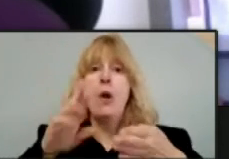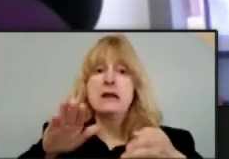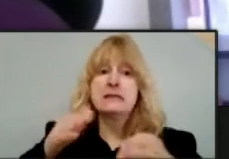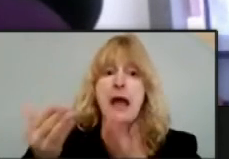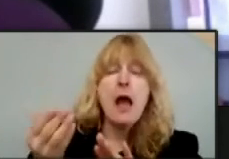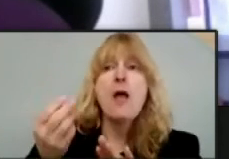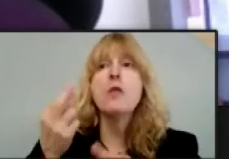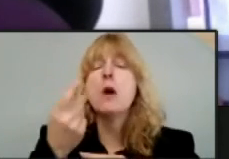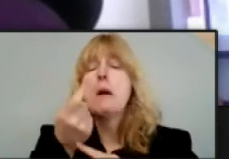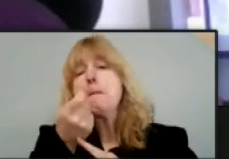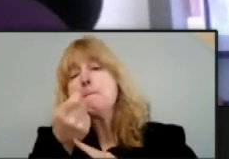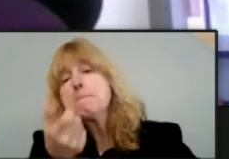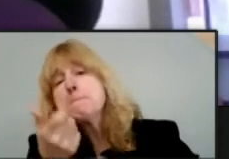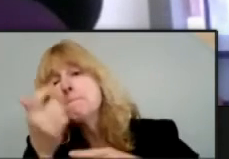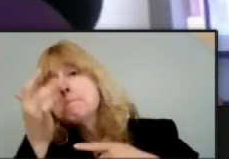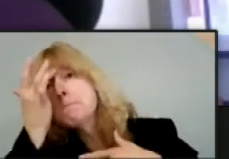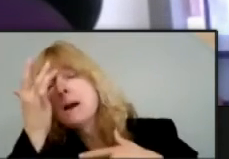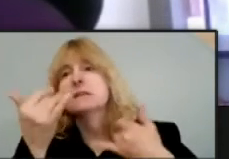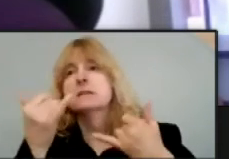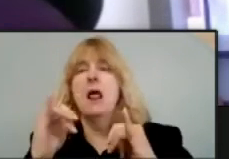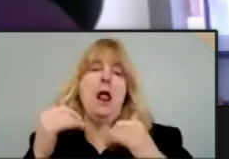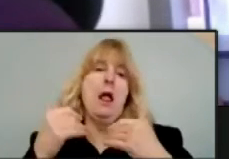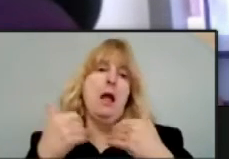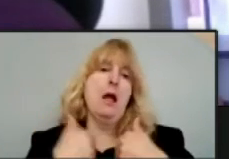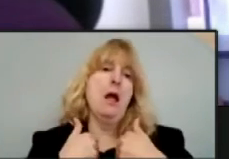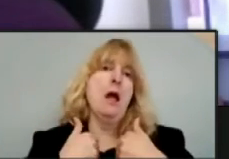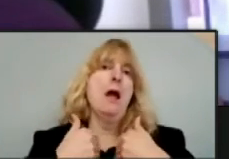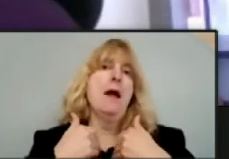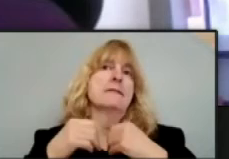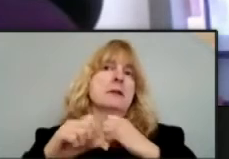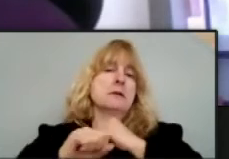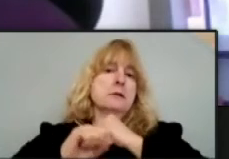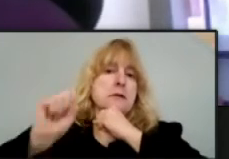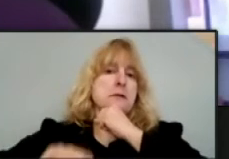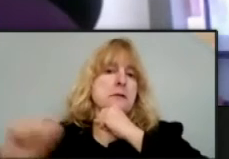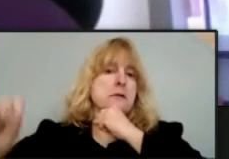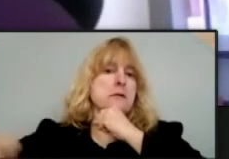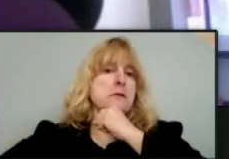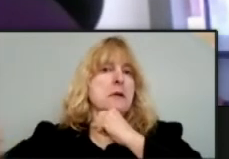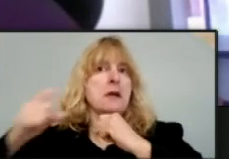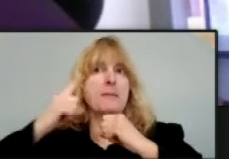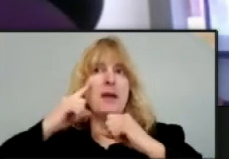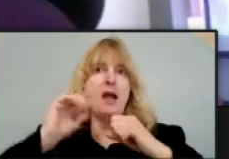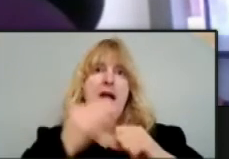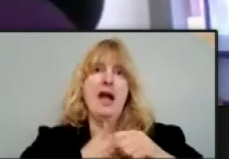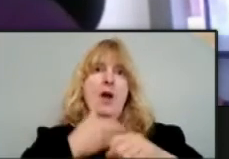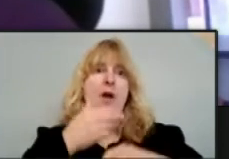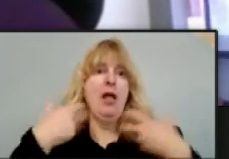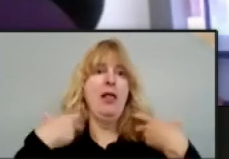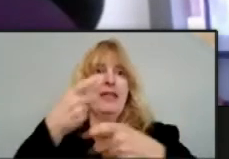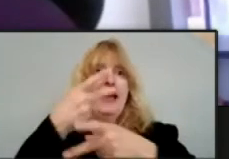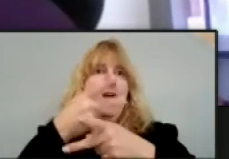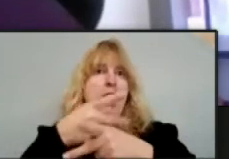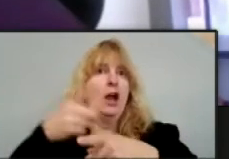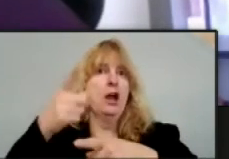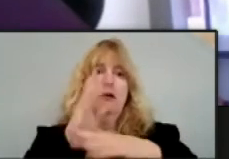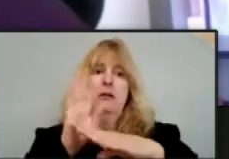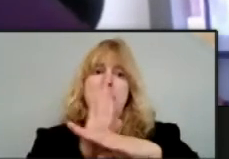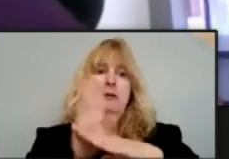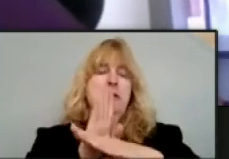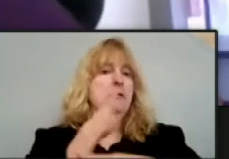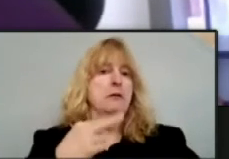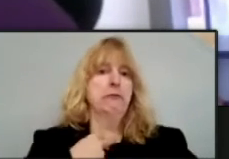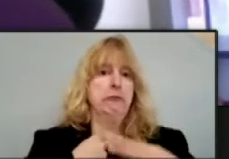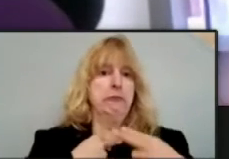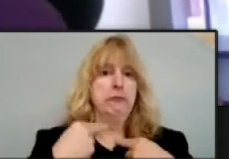it's overwhelming our systems. So if you can get the vaccine and you don't have any underlying reasons not to, I would say